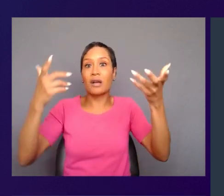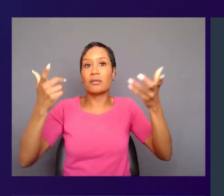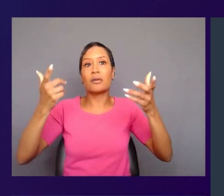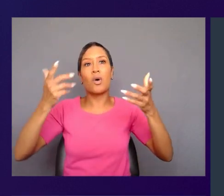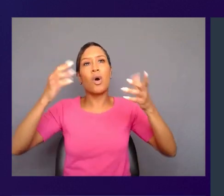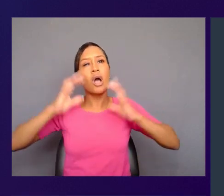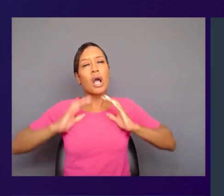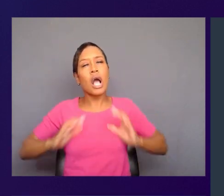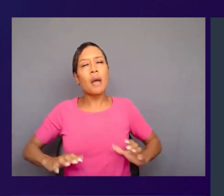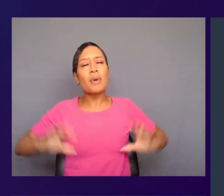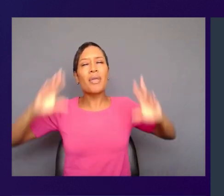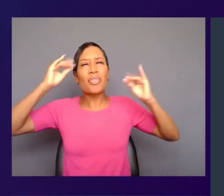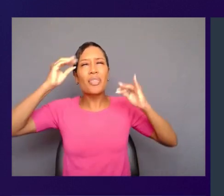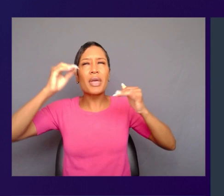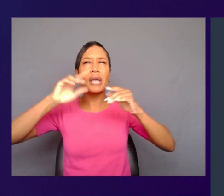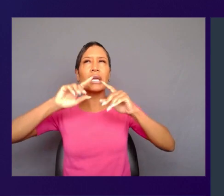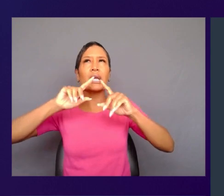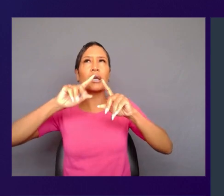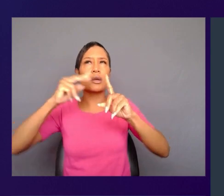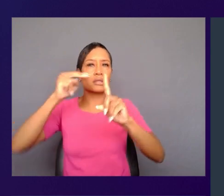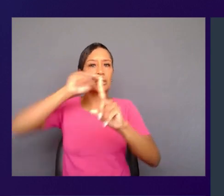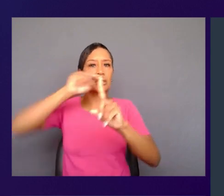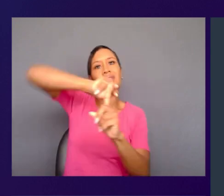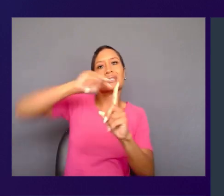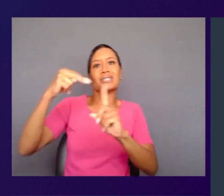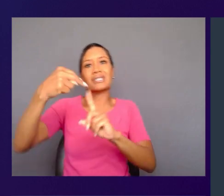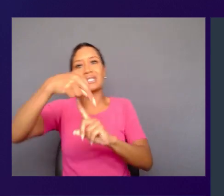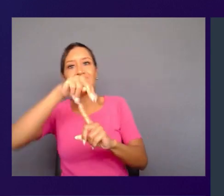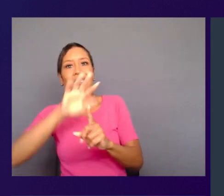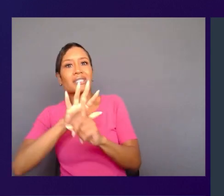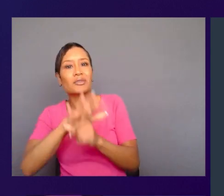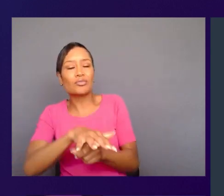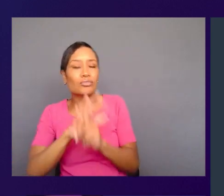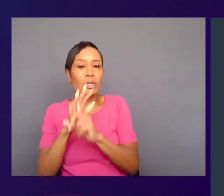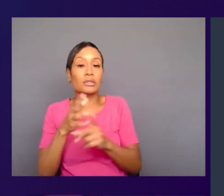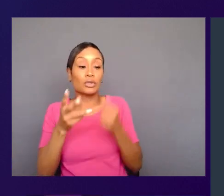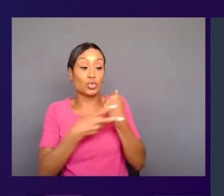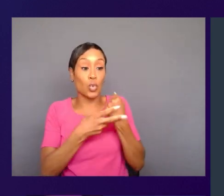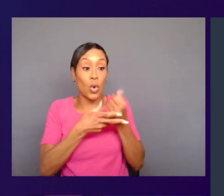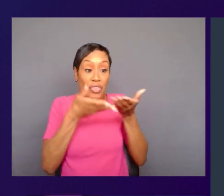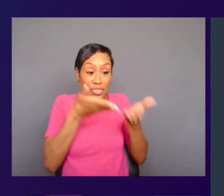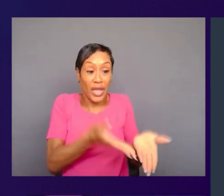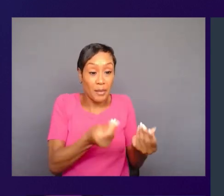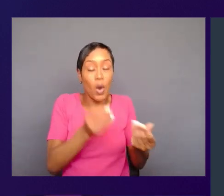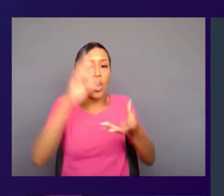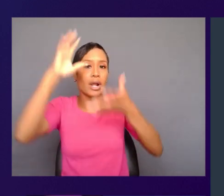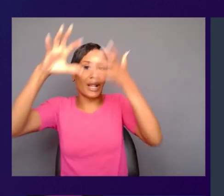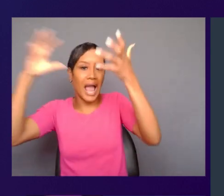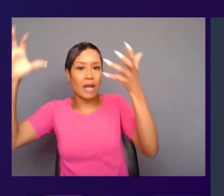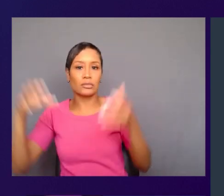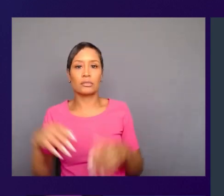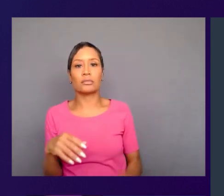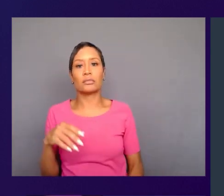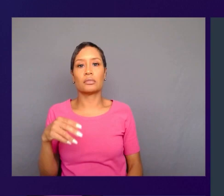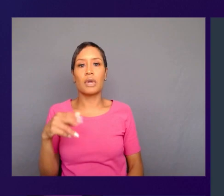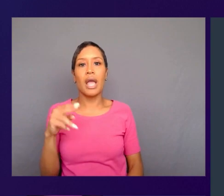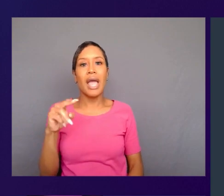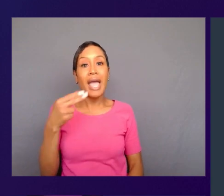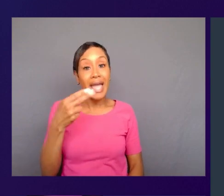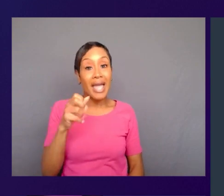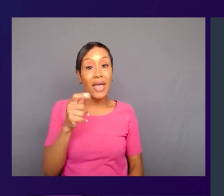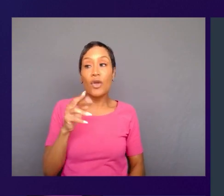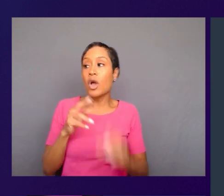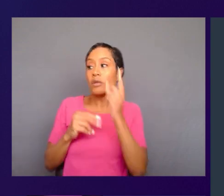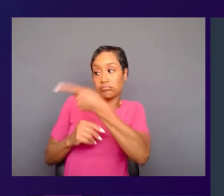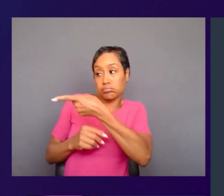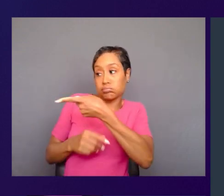about resiliency differently when managing storage on-prem versus the cloud? Yeah, like you said, these things can happen both on-prem